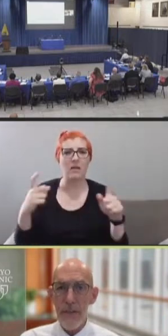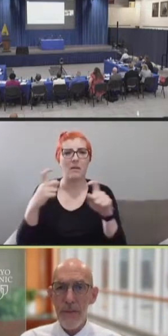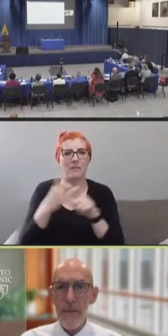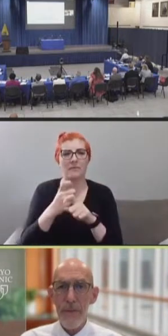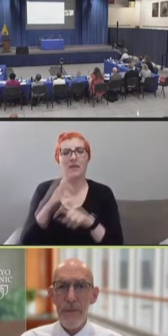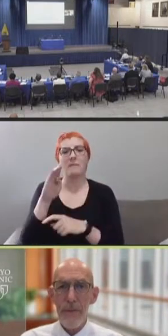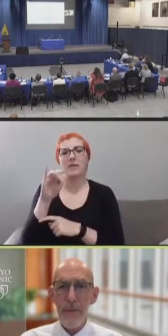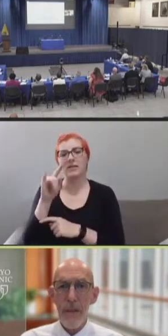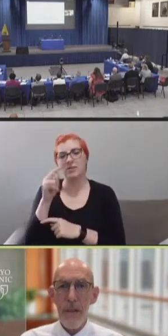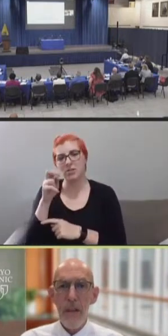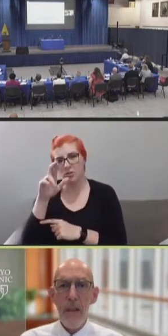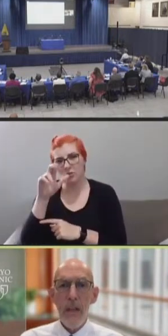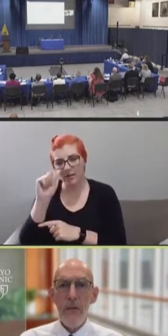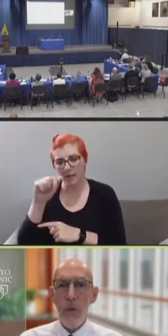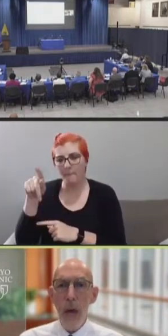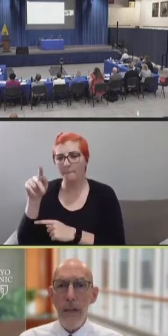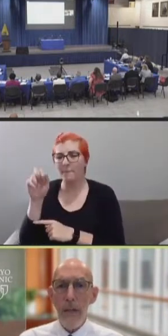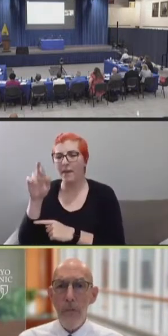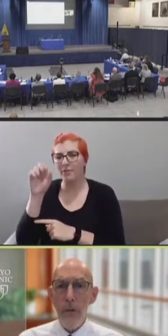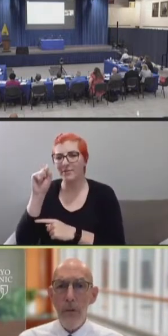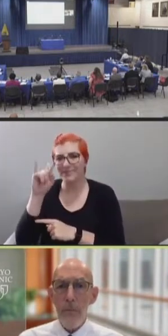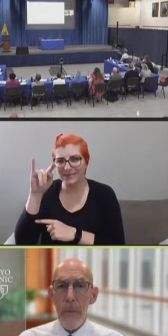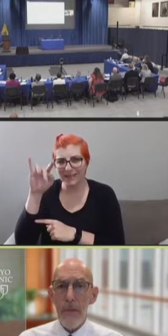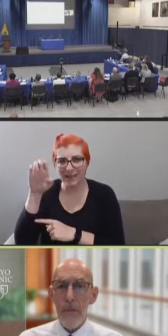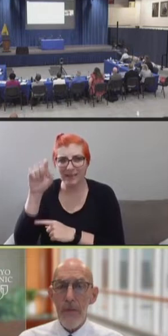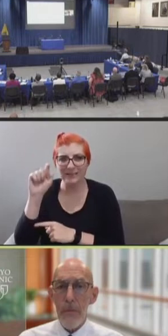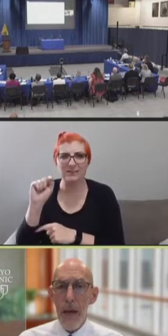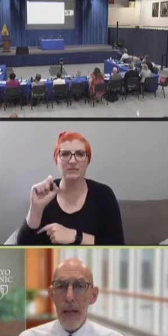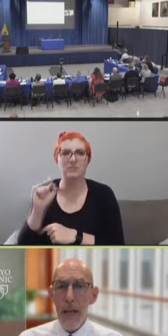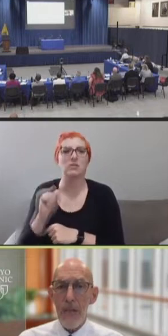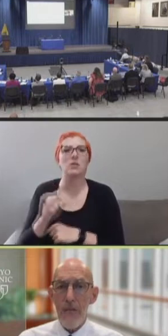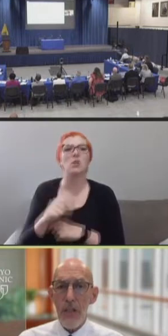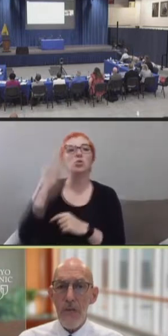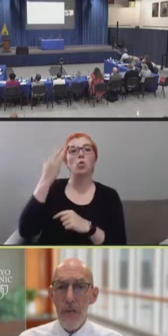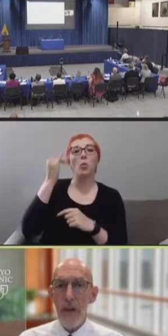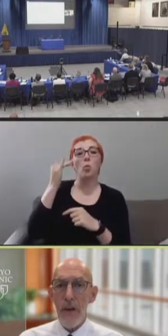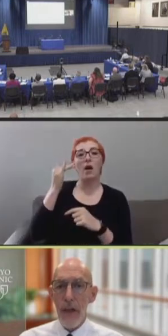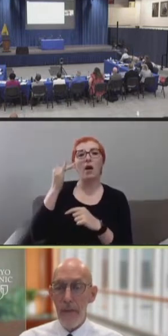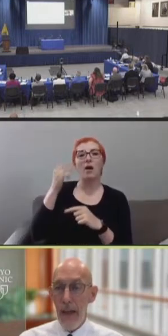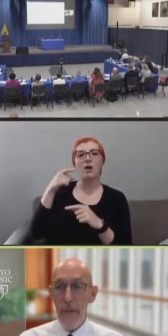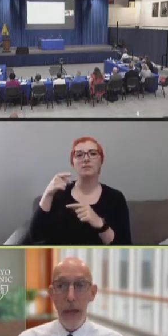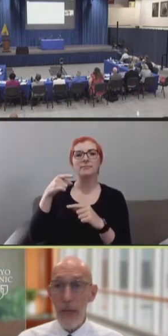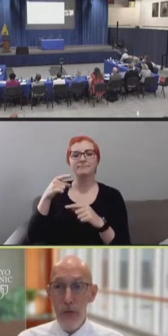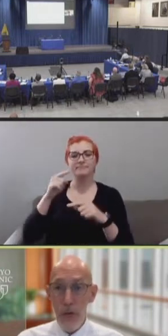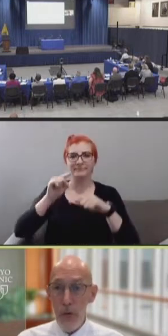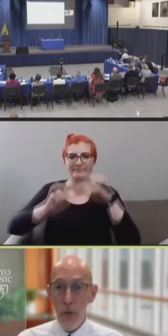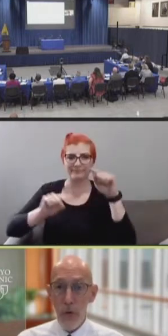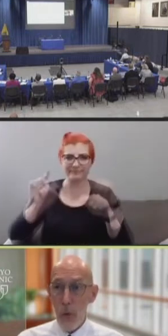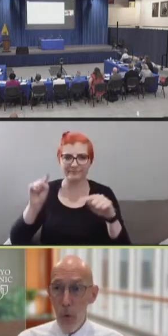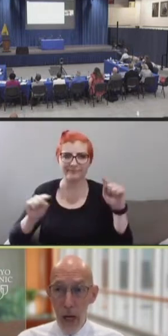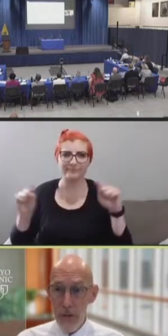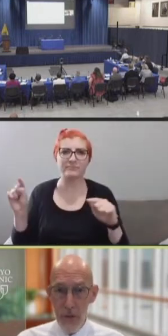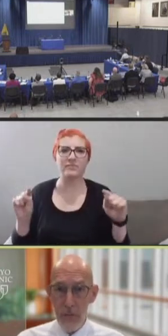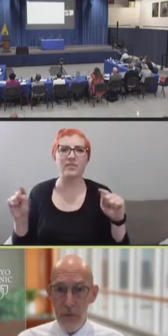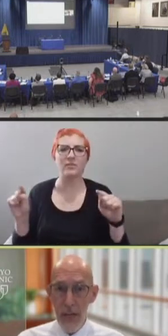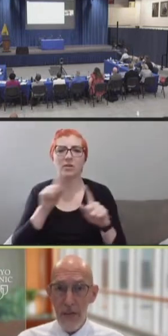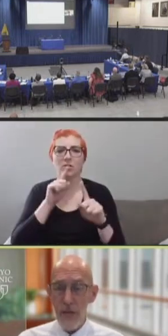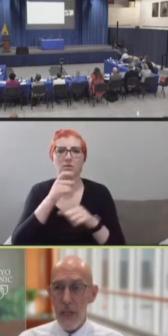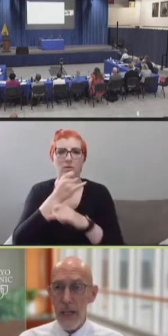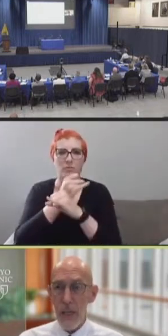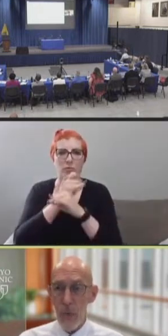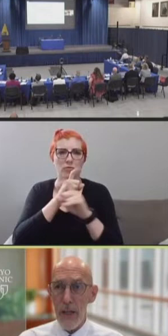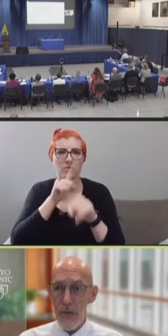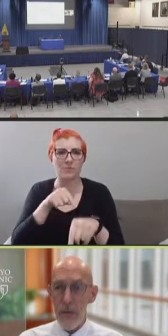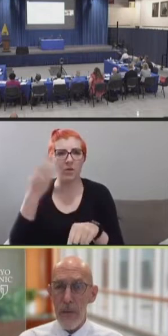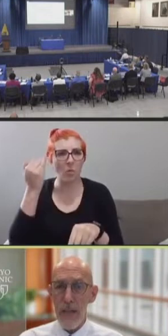Next. So why do immune responses to biologics vary? And they do quite